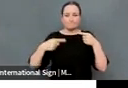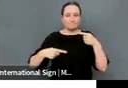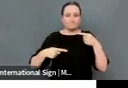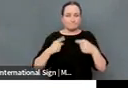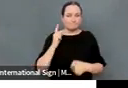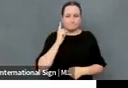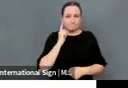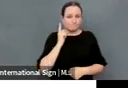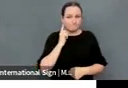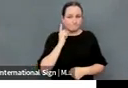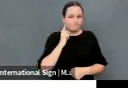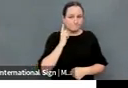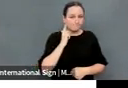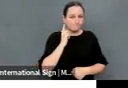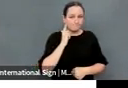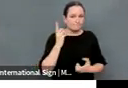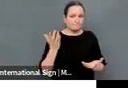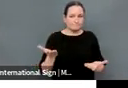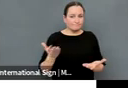34% of workforce.